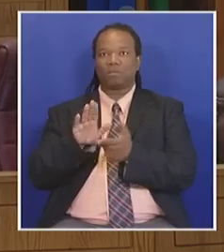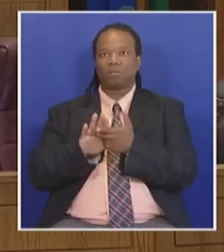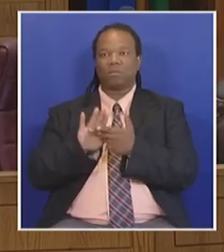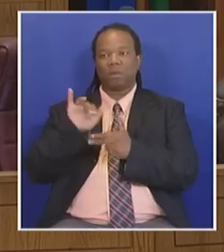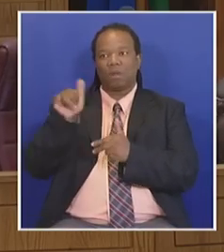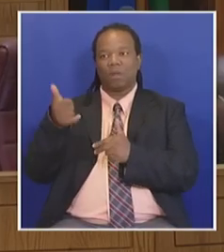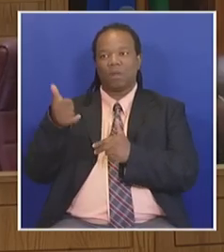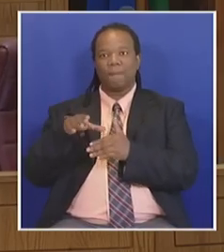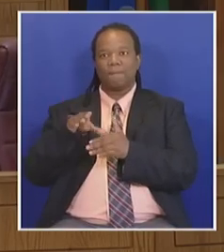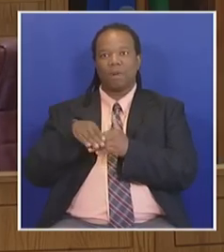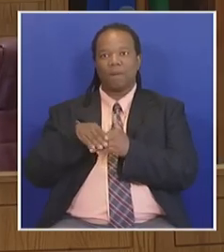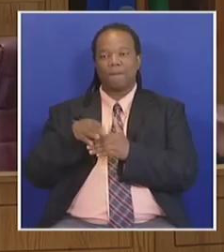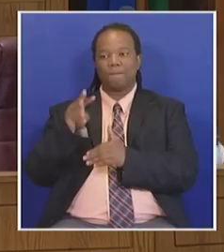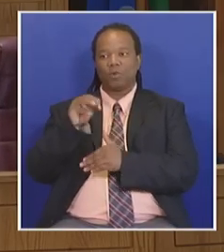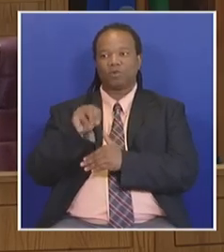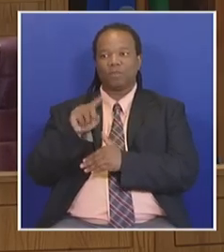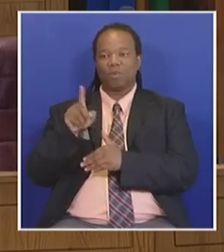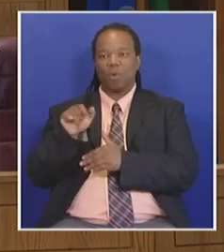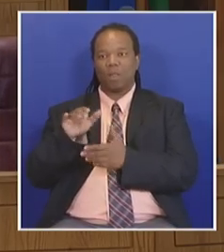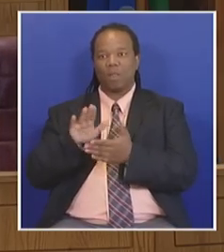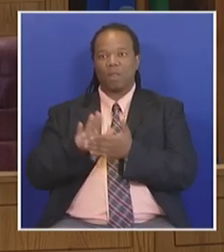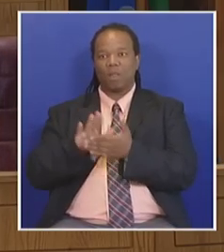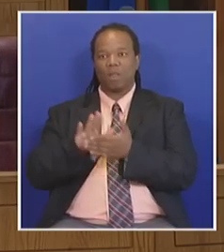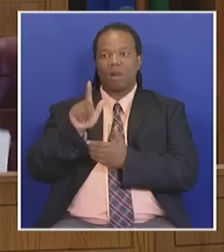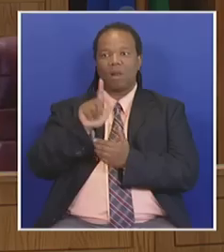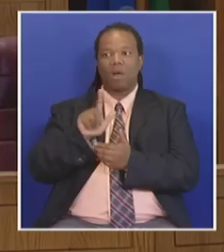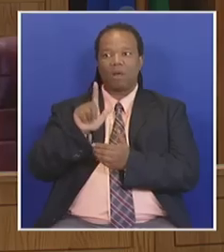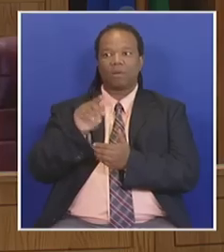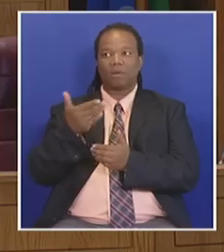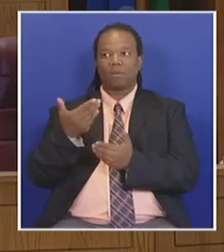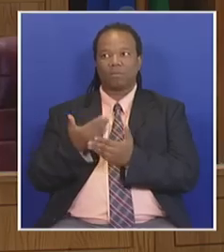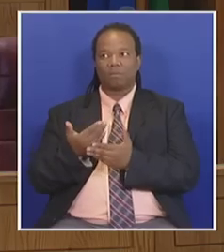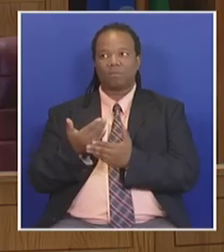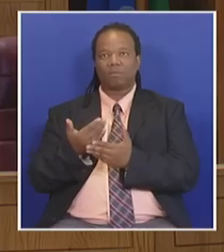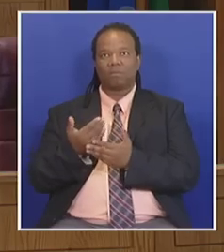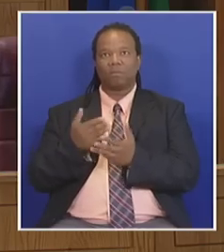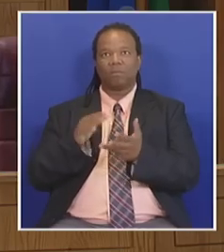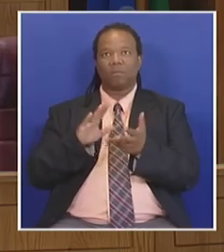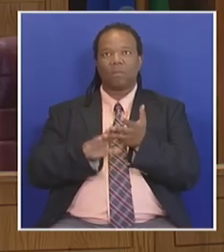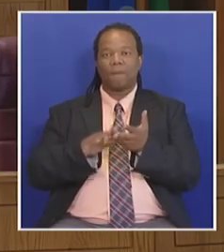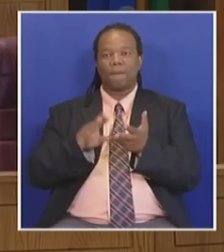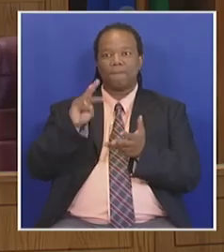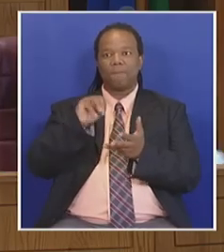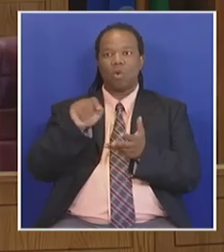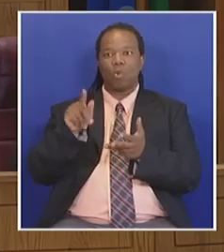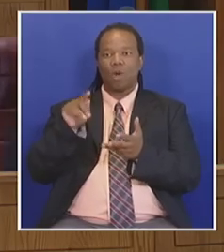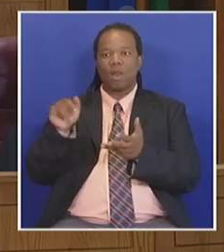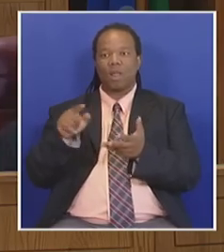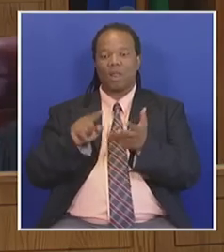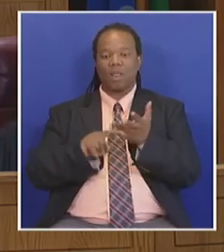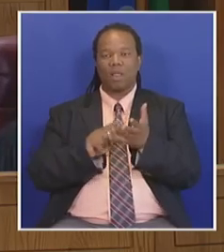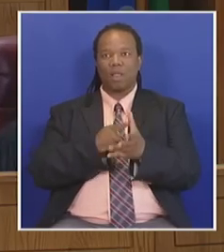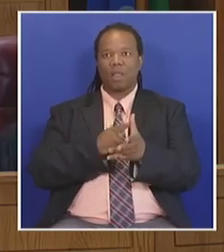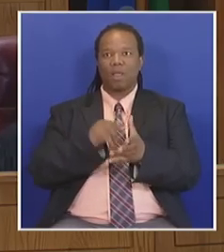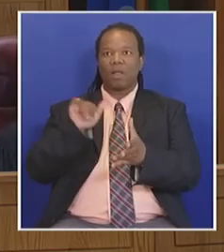Mpambo Shibukwane, Honorable Hatton, in this row, Honorable Mukwilin, you are number 4, Honorable Isaac,